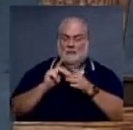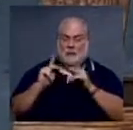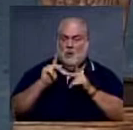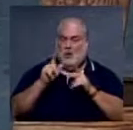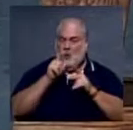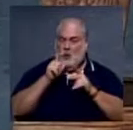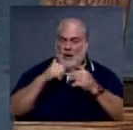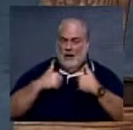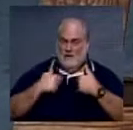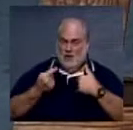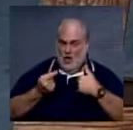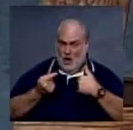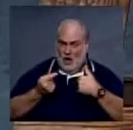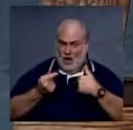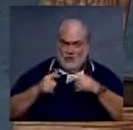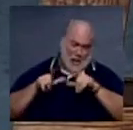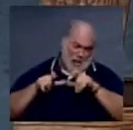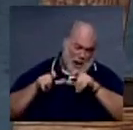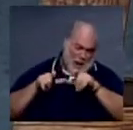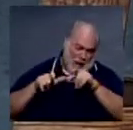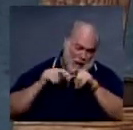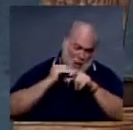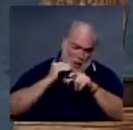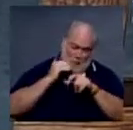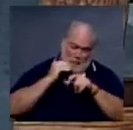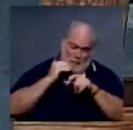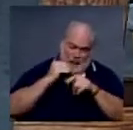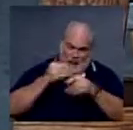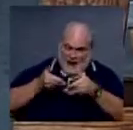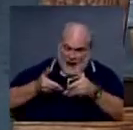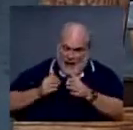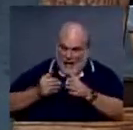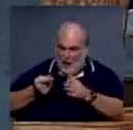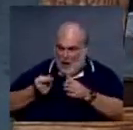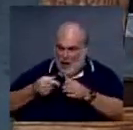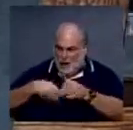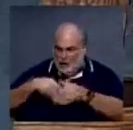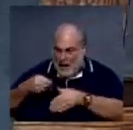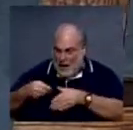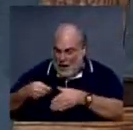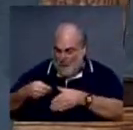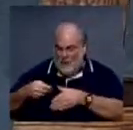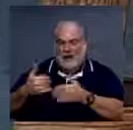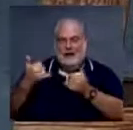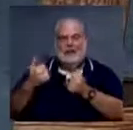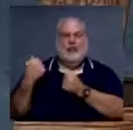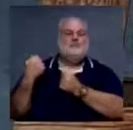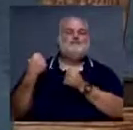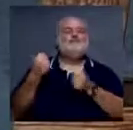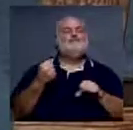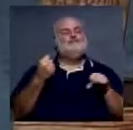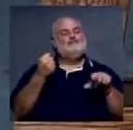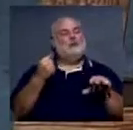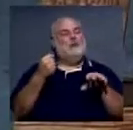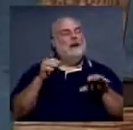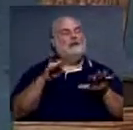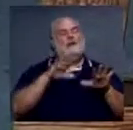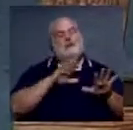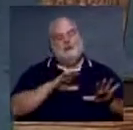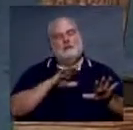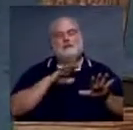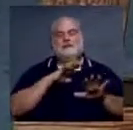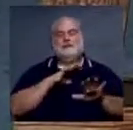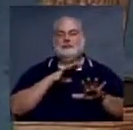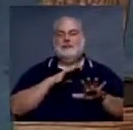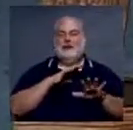out at lunchtime. Now they can drop off their dogs to us at Hounds Lounge. In a moment, I'll get to